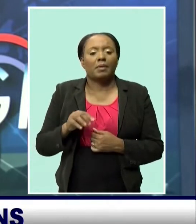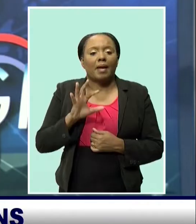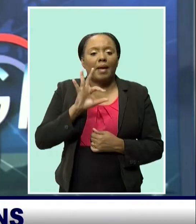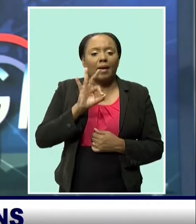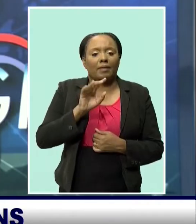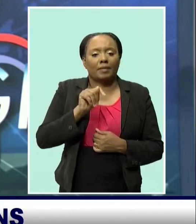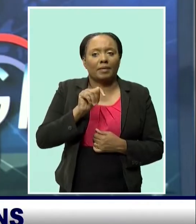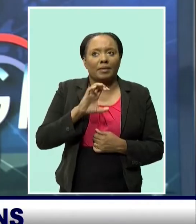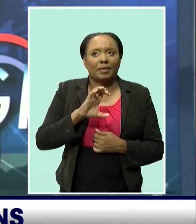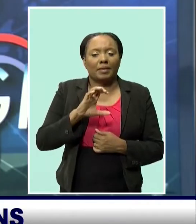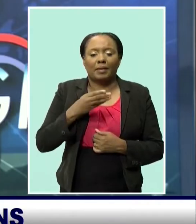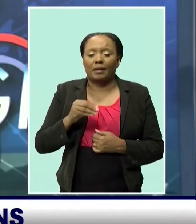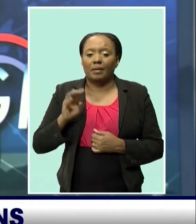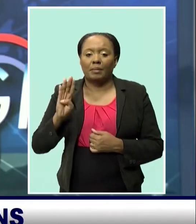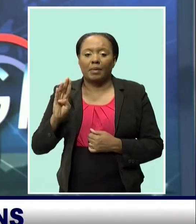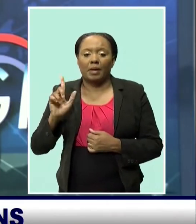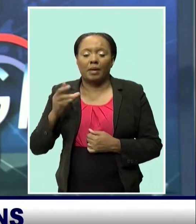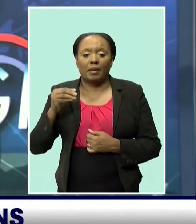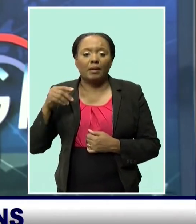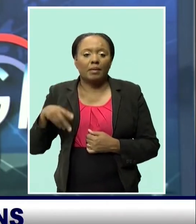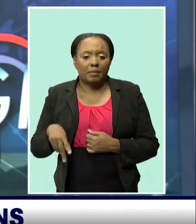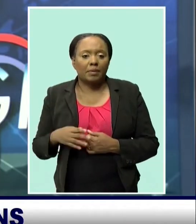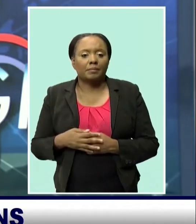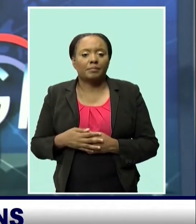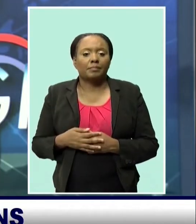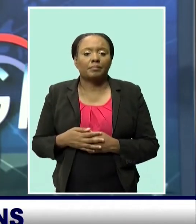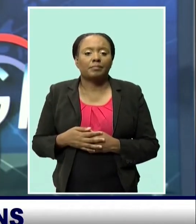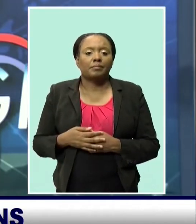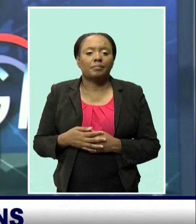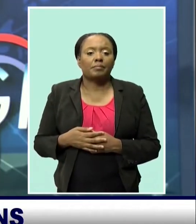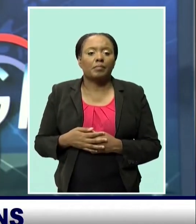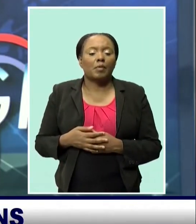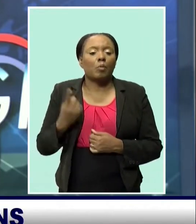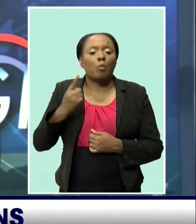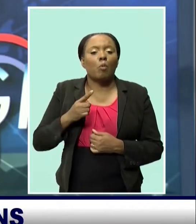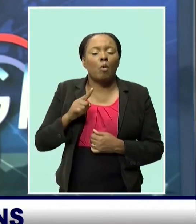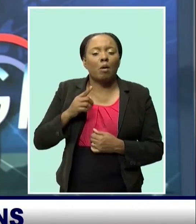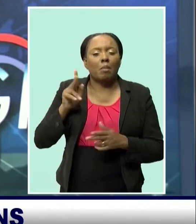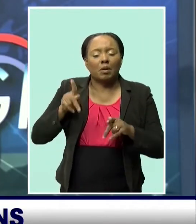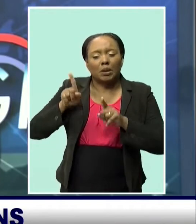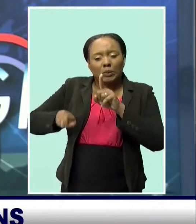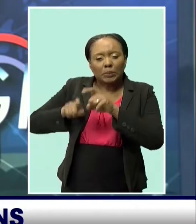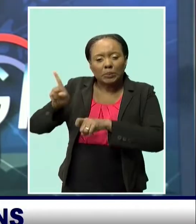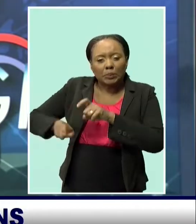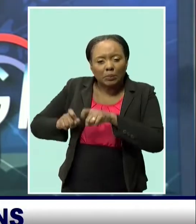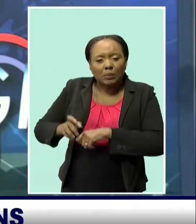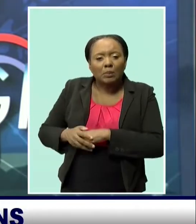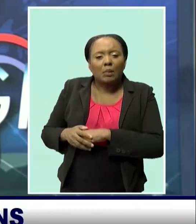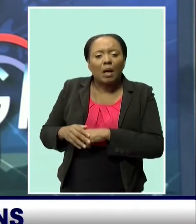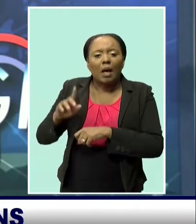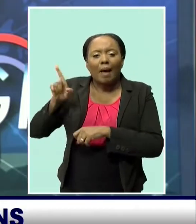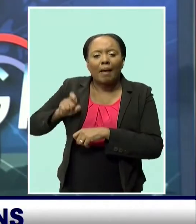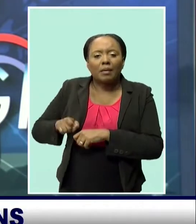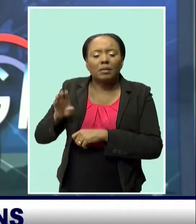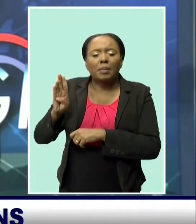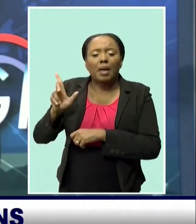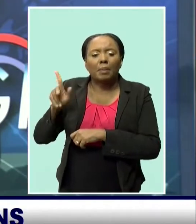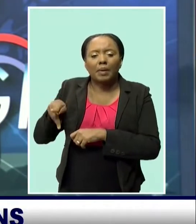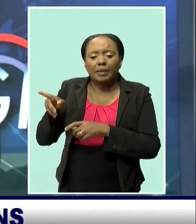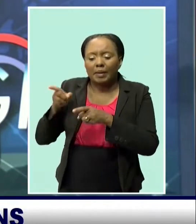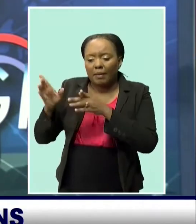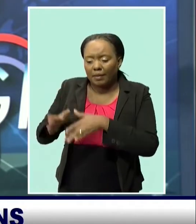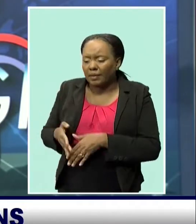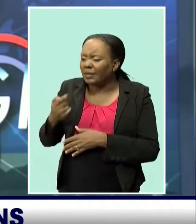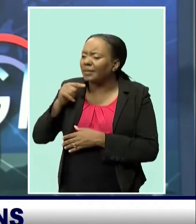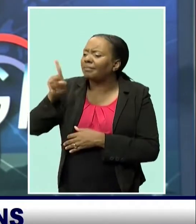increase. Intervener Stephen Worm asked the BLPC's Director of Operations, Johan Graves, if his company was doing all in